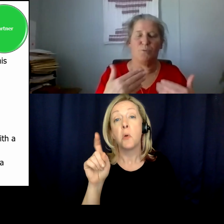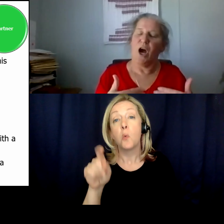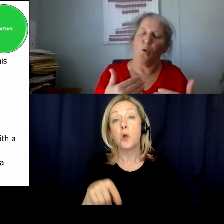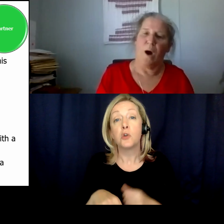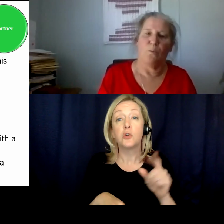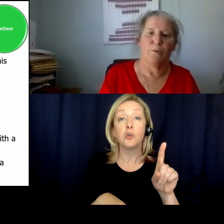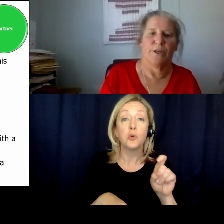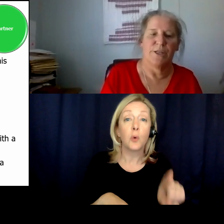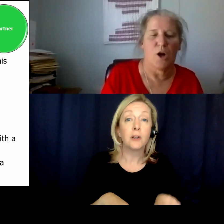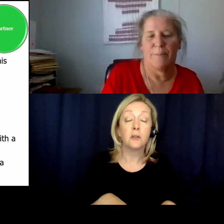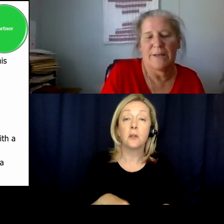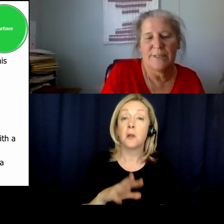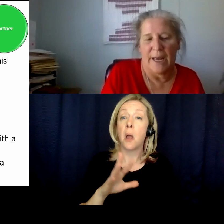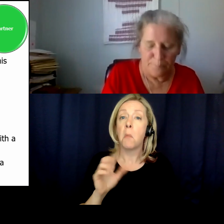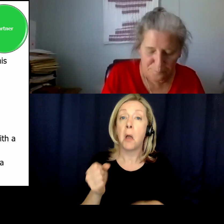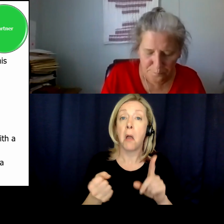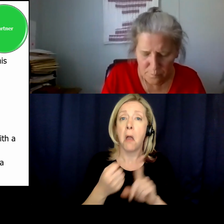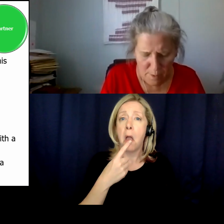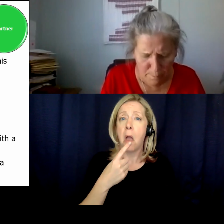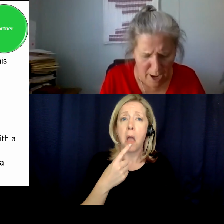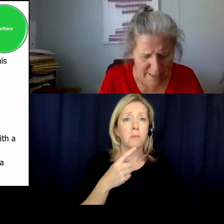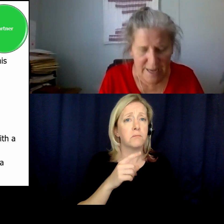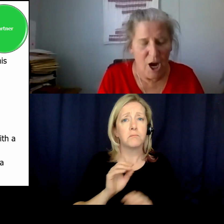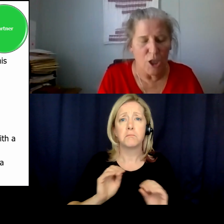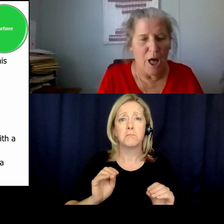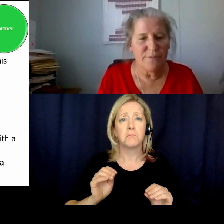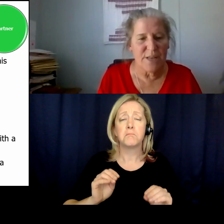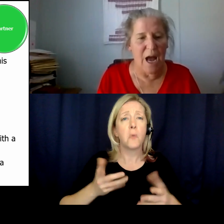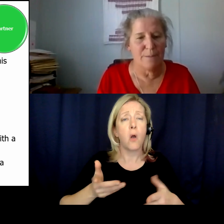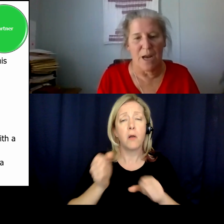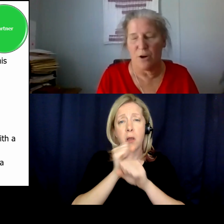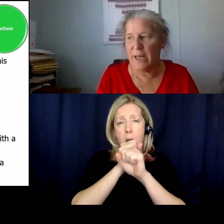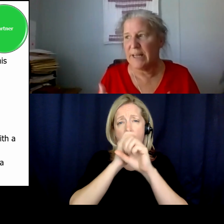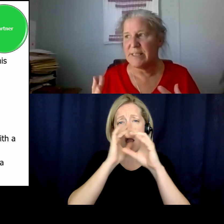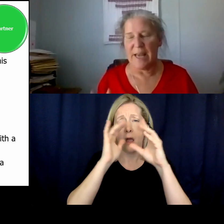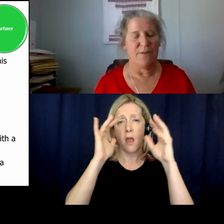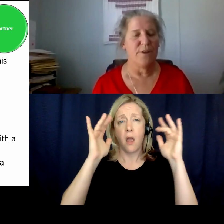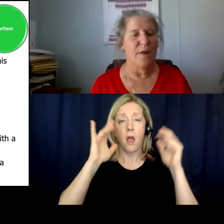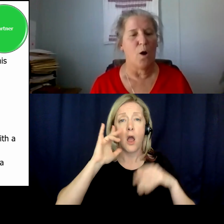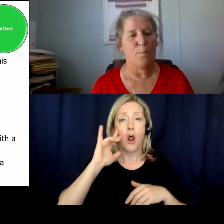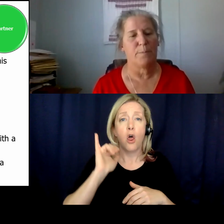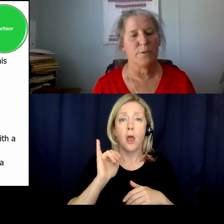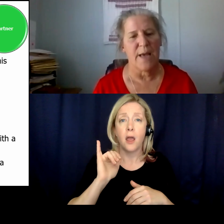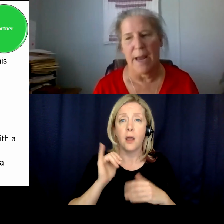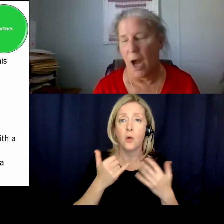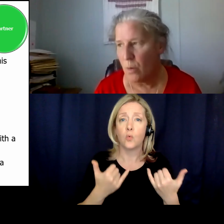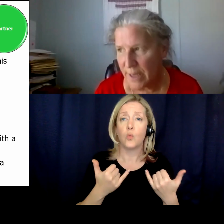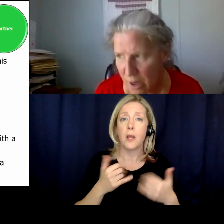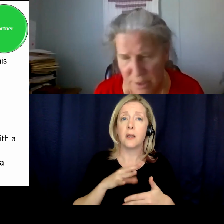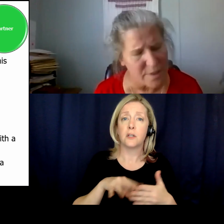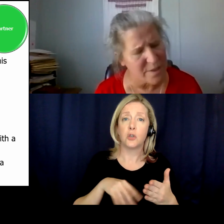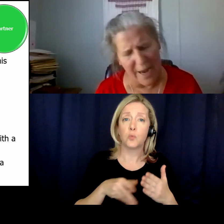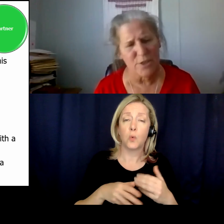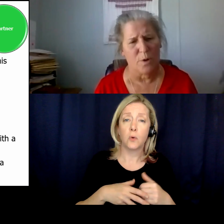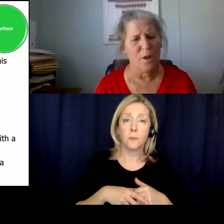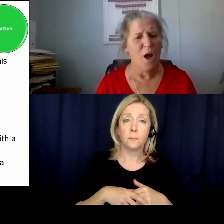let you know what we were going to talk about today. But a lot of times our kids, even though people say, oh, he